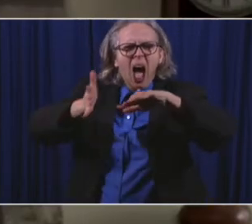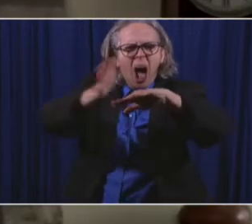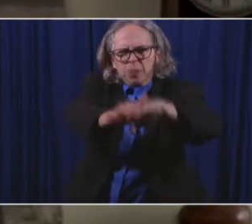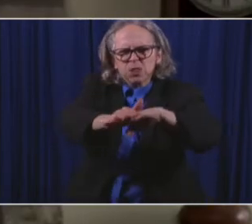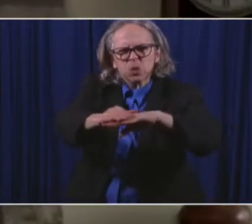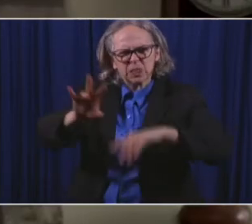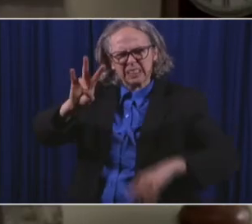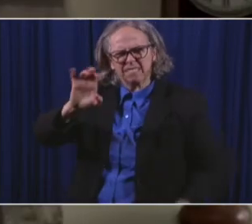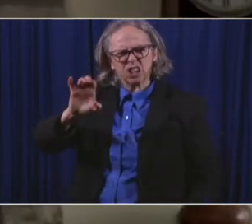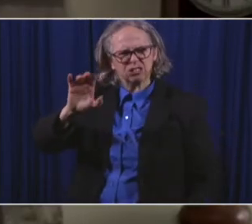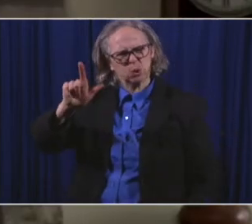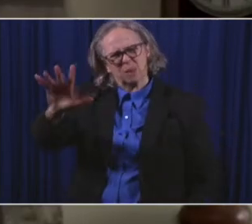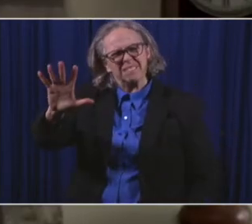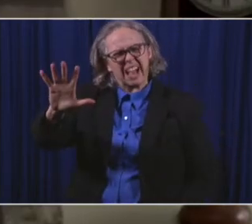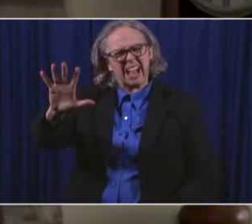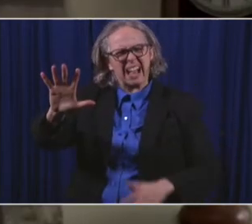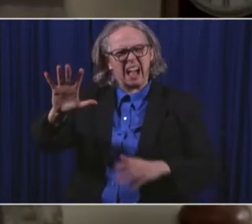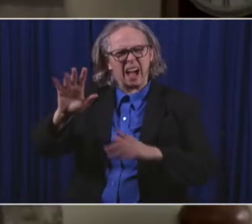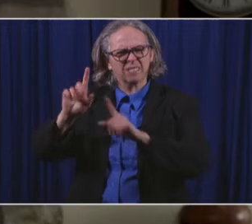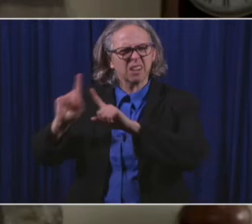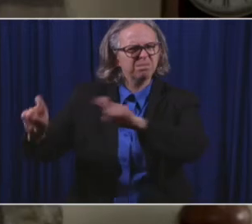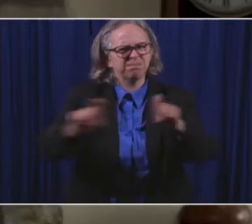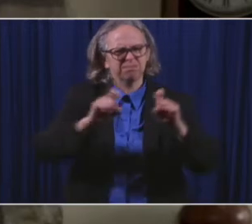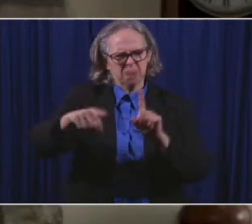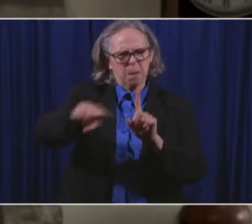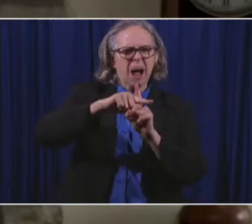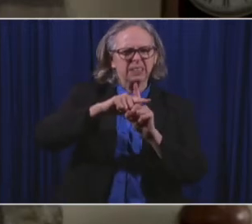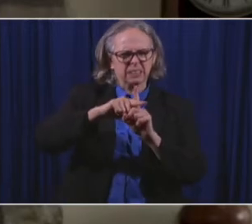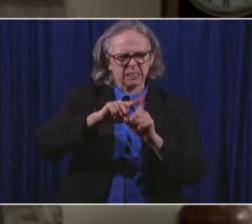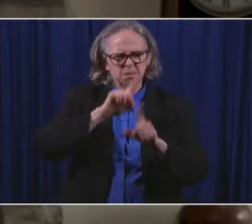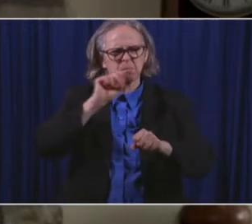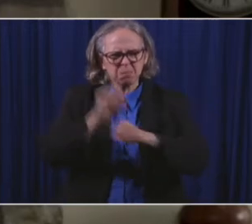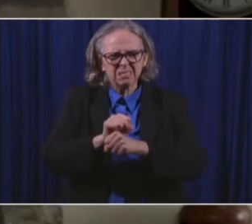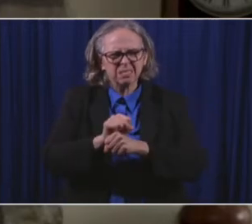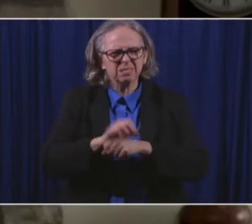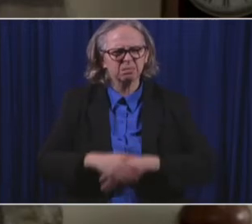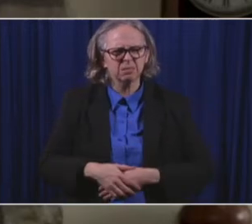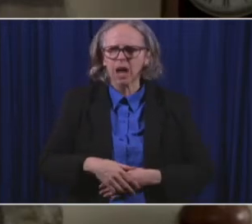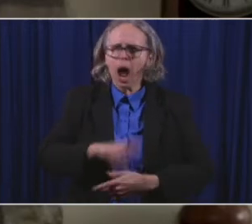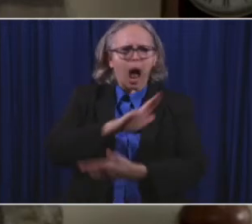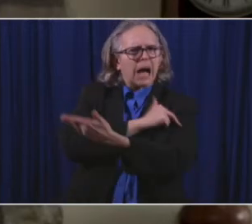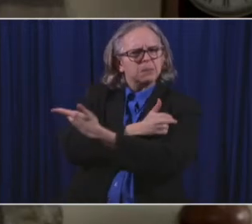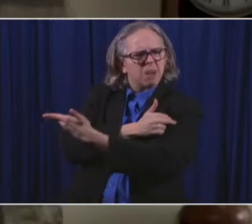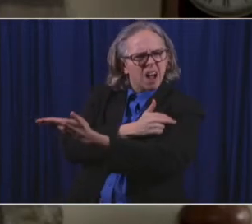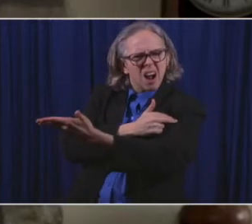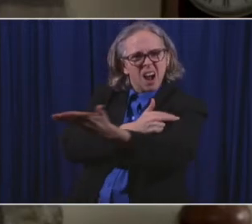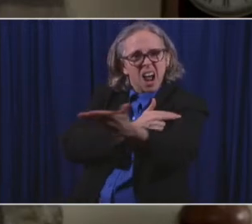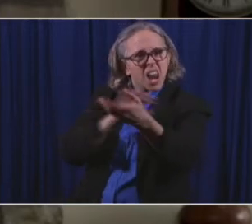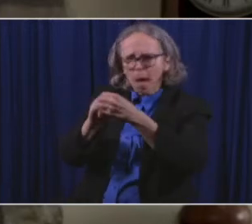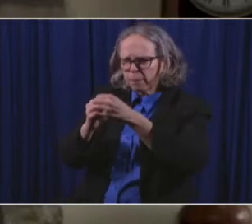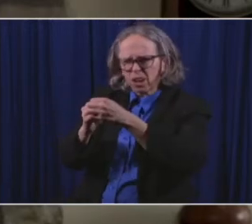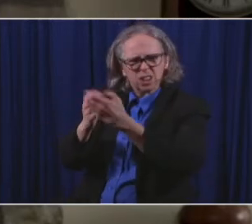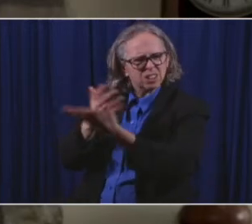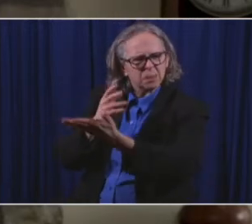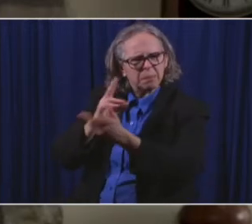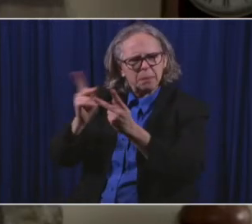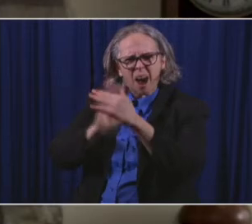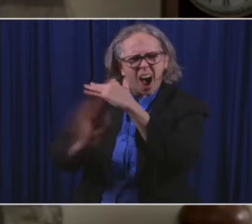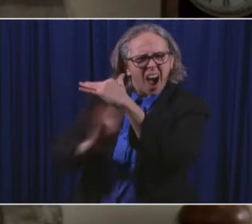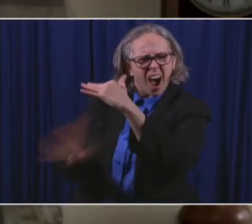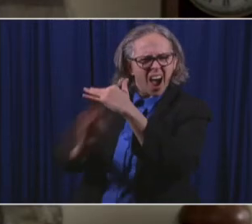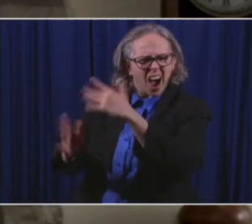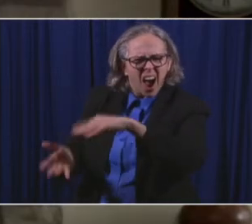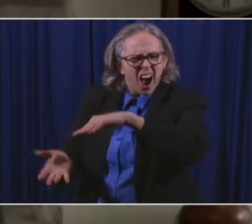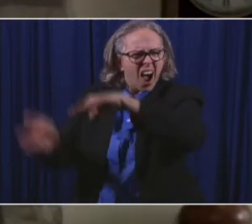per day. Just as our hospitals are feeling the effects of this surge in cases, so are the Department of Health epidemiologists and the